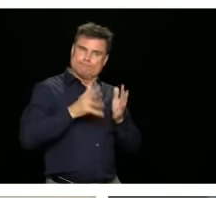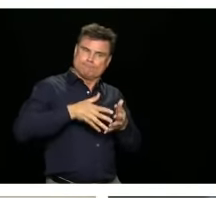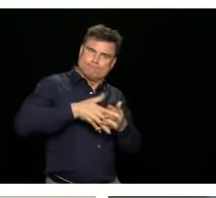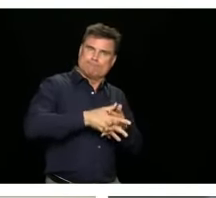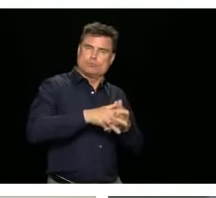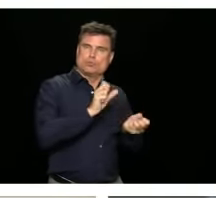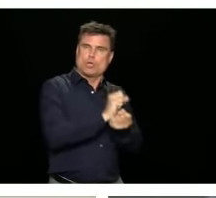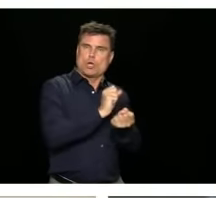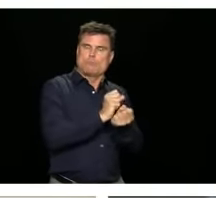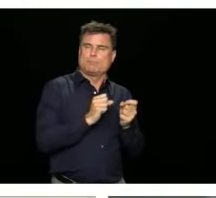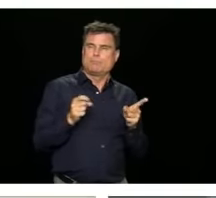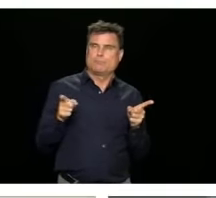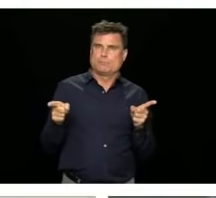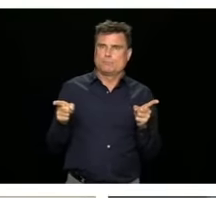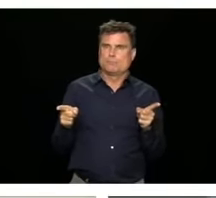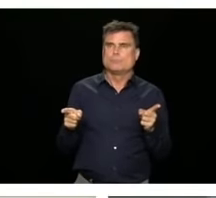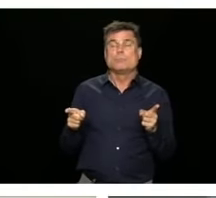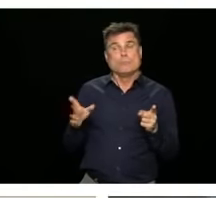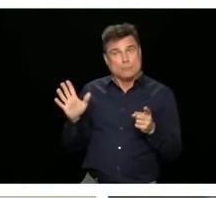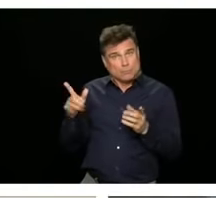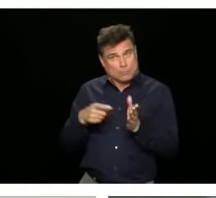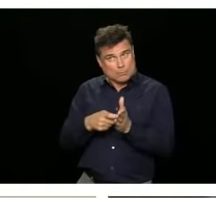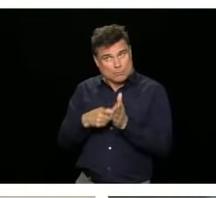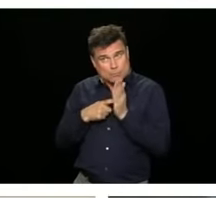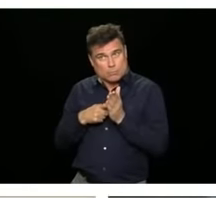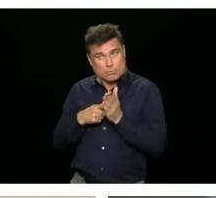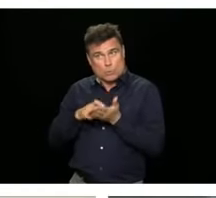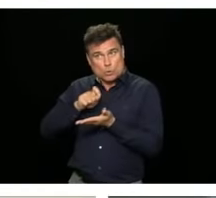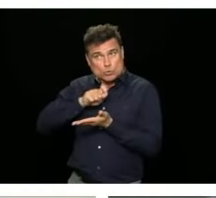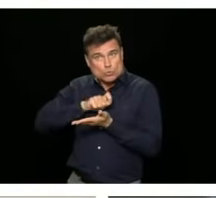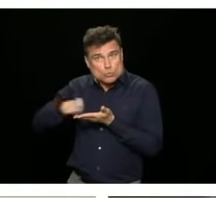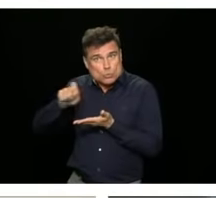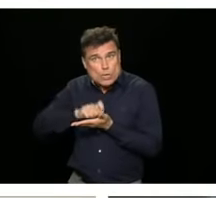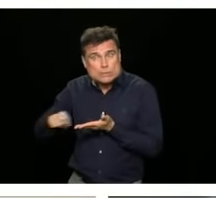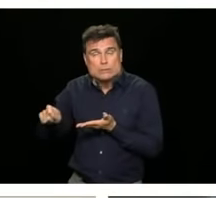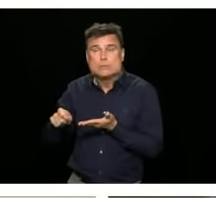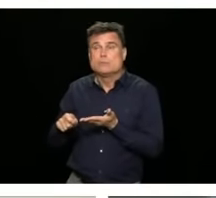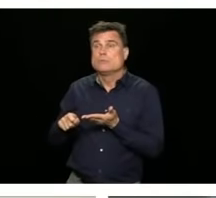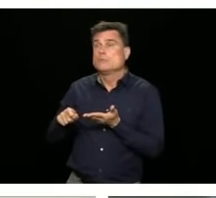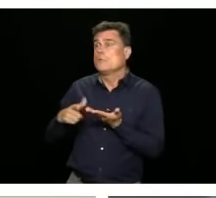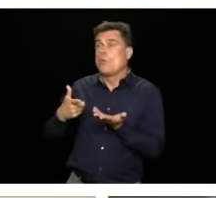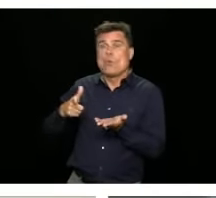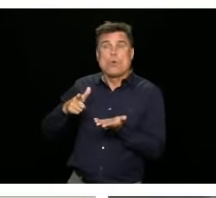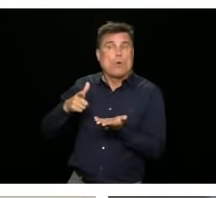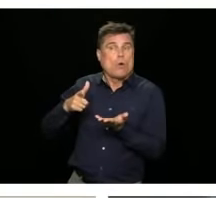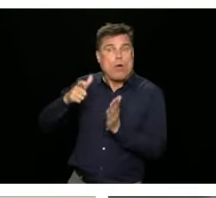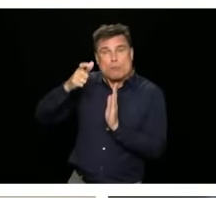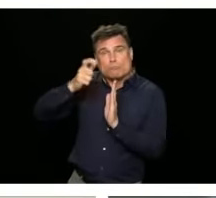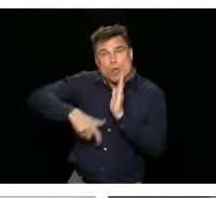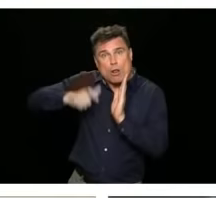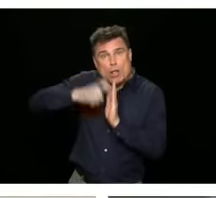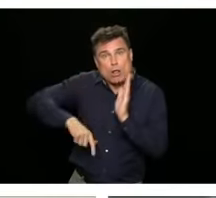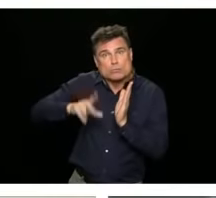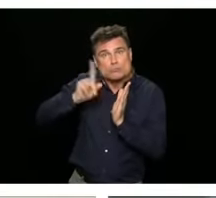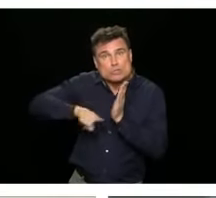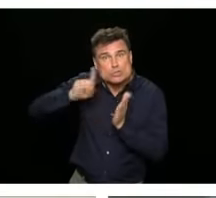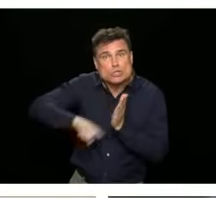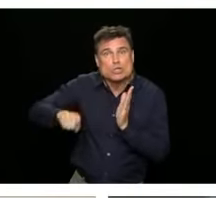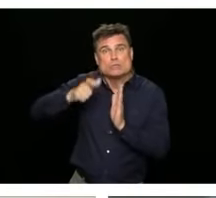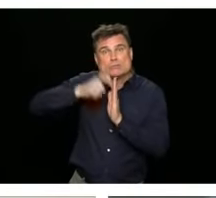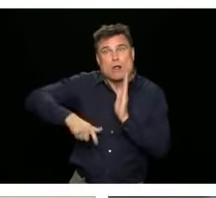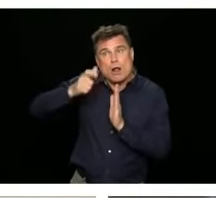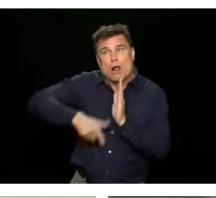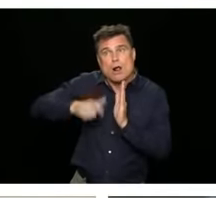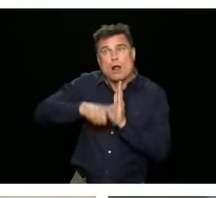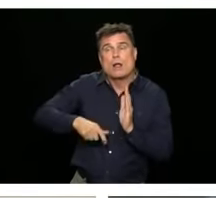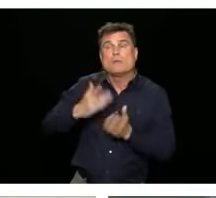supporting racialized students. They spend a lot of time working in the community for racial equality, gender equality, you name it. But